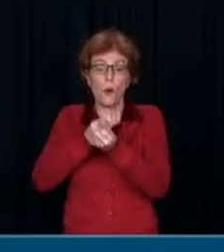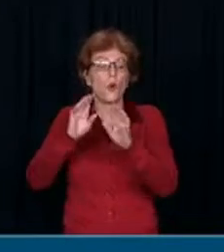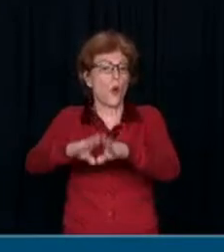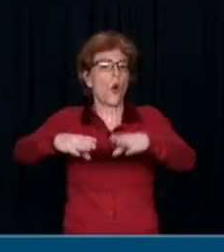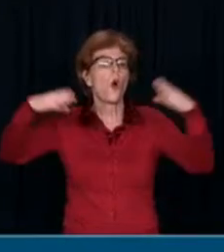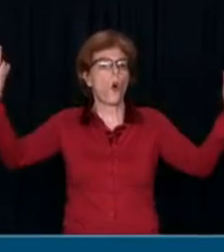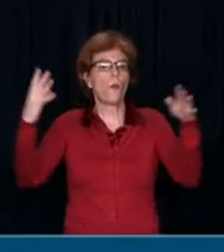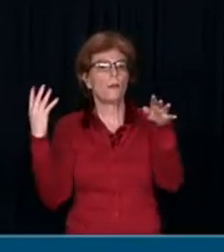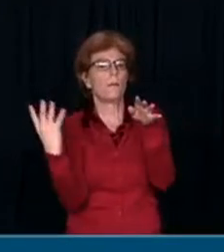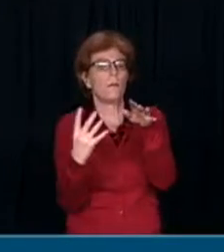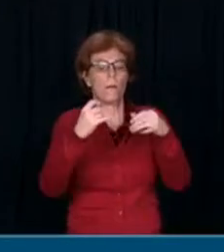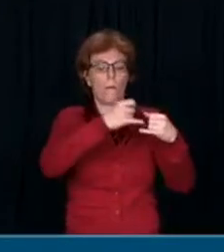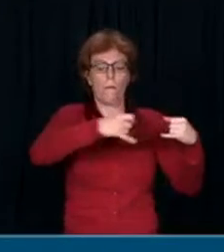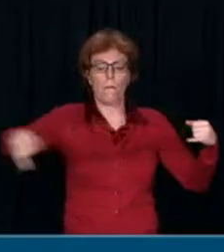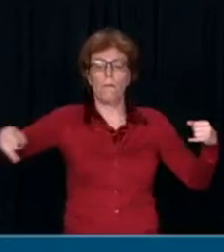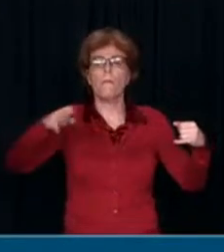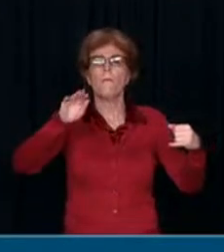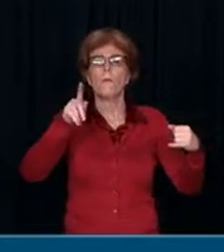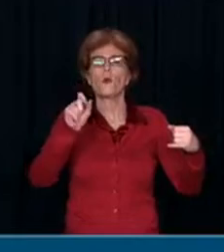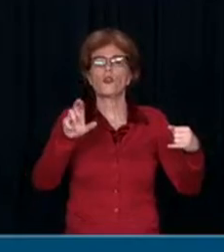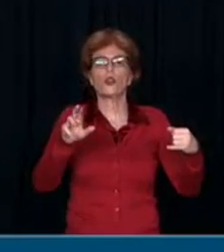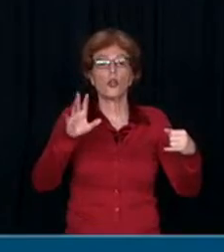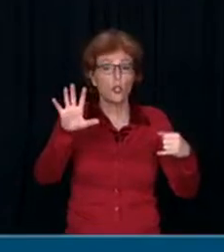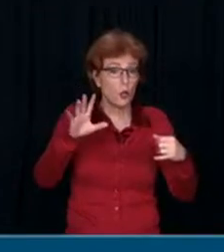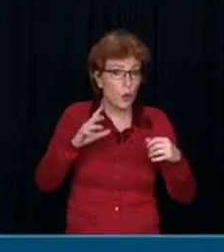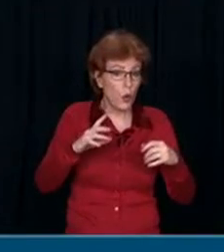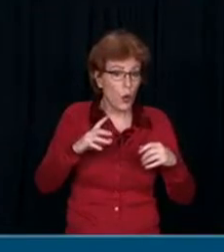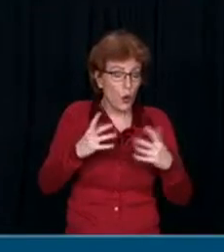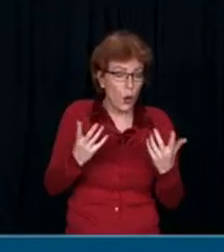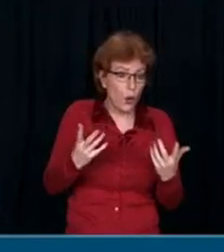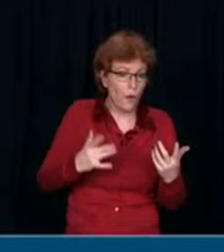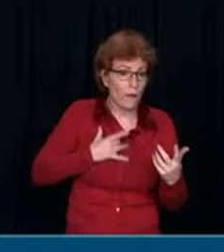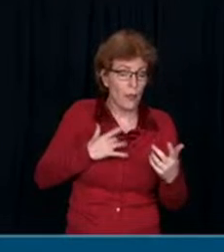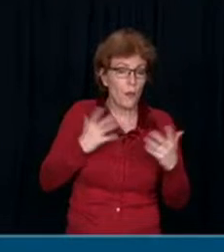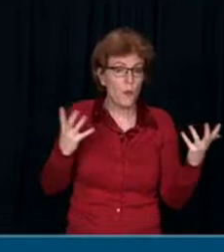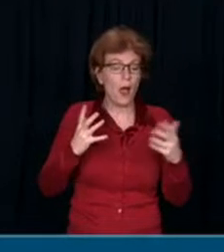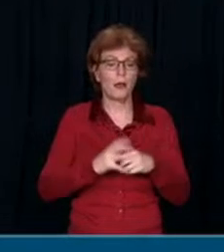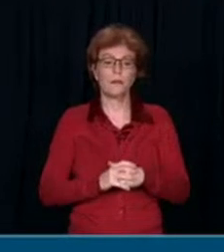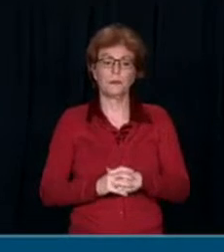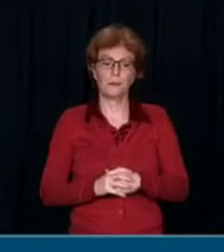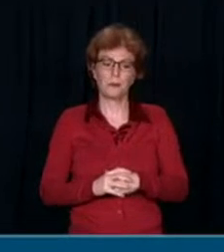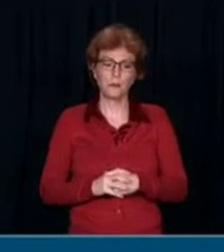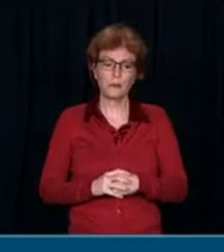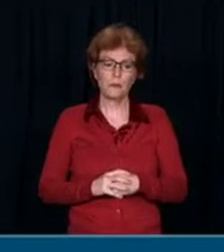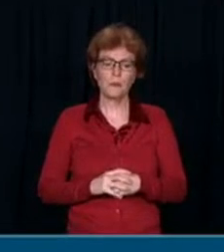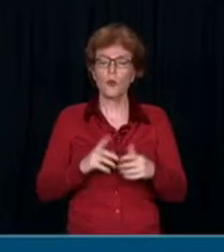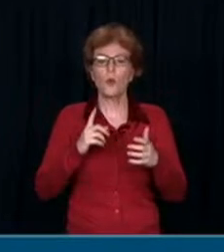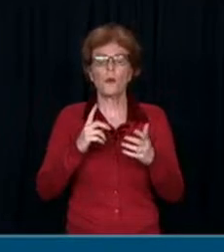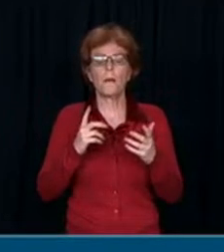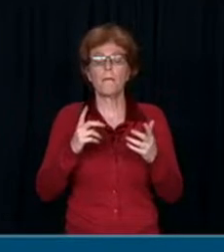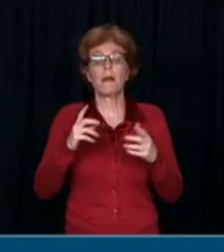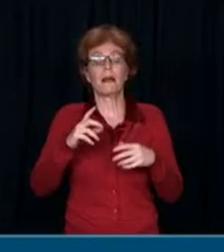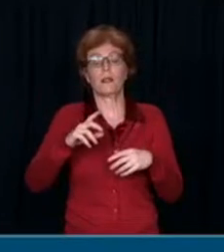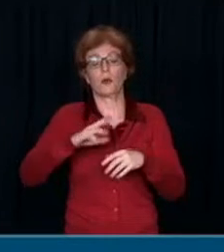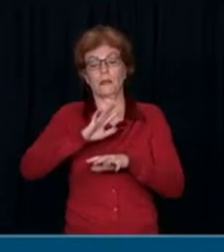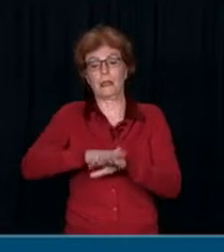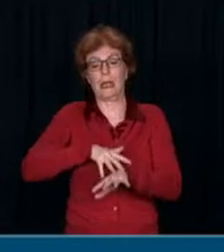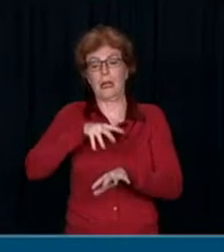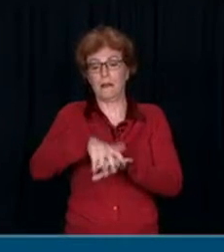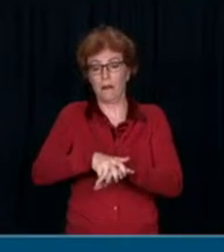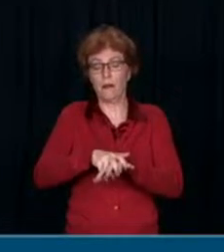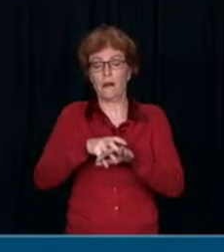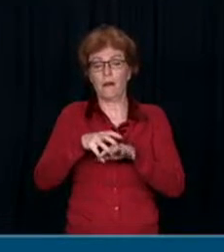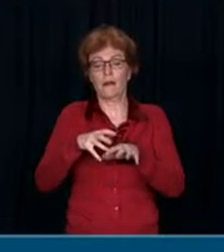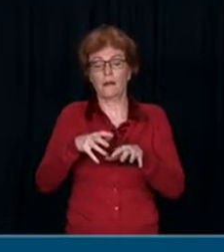open borders. So where do you stand? That's a good question. Well, as a Native American of this